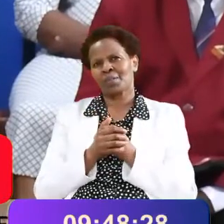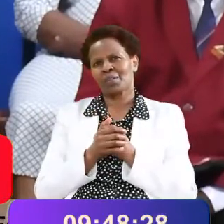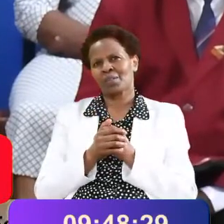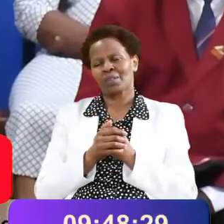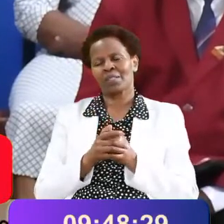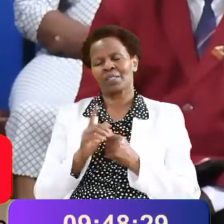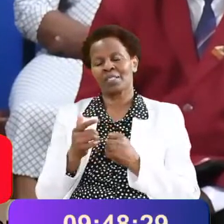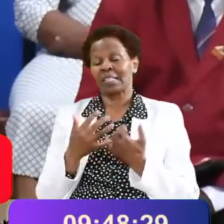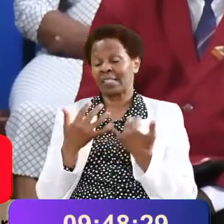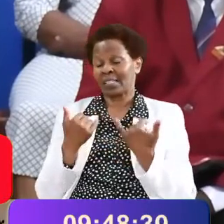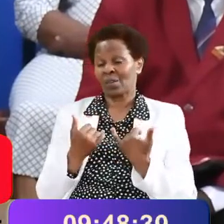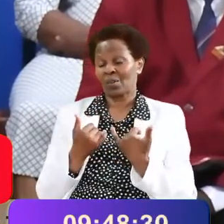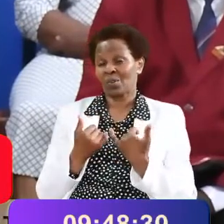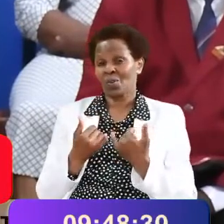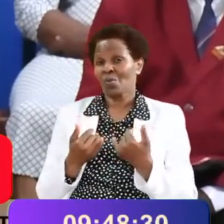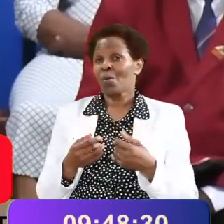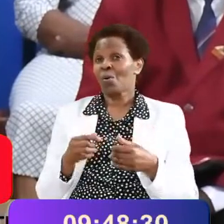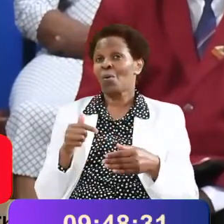you put me to prison